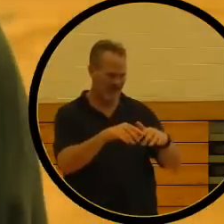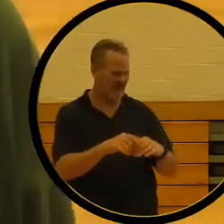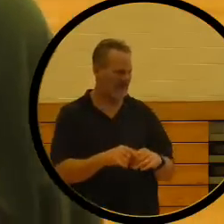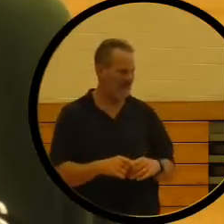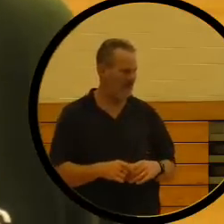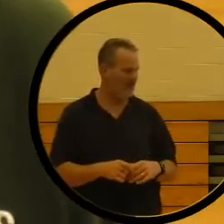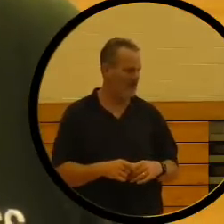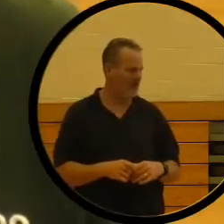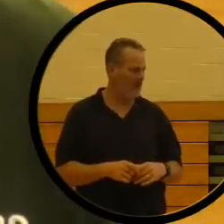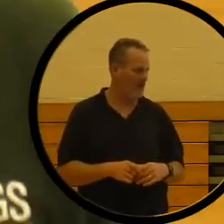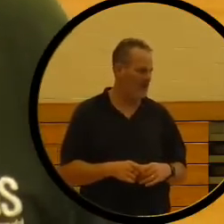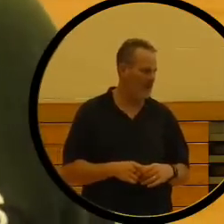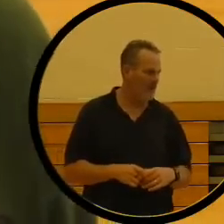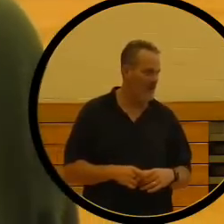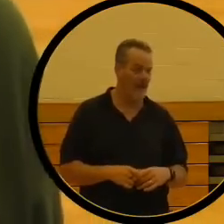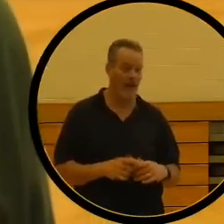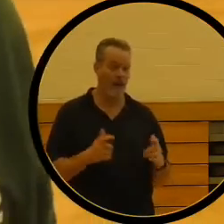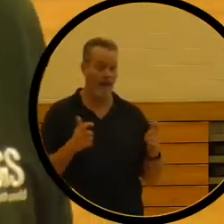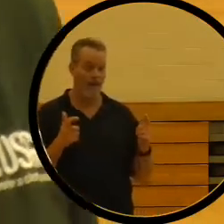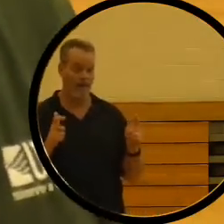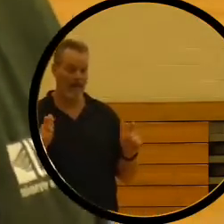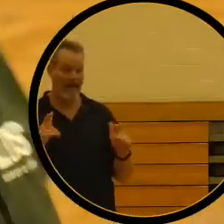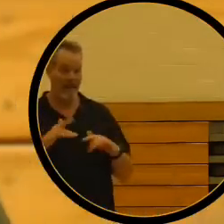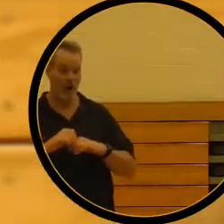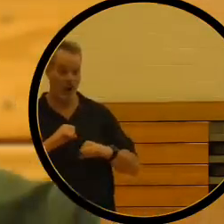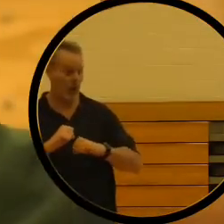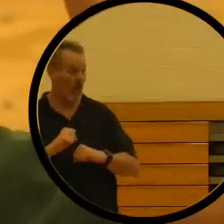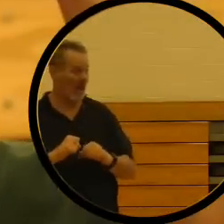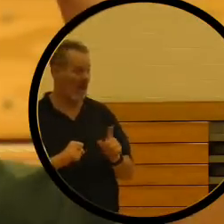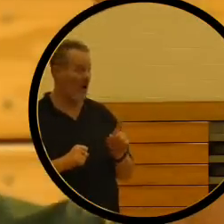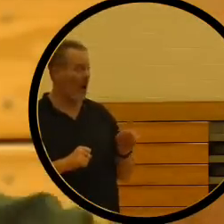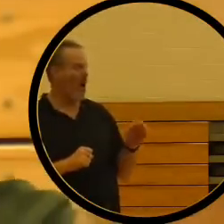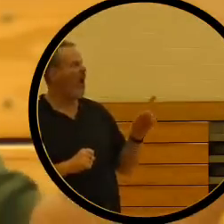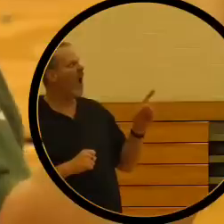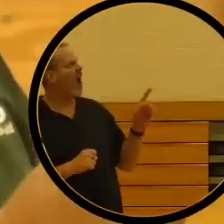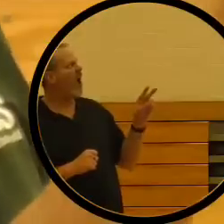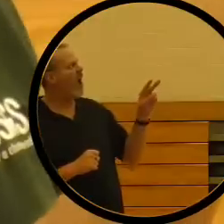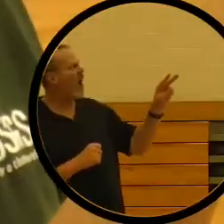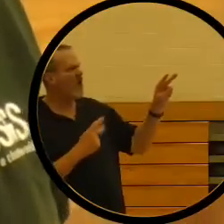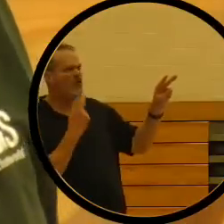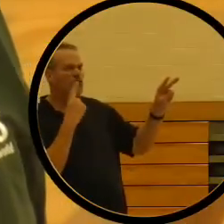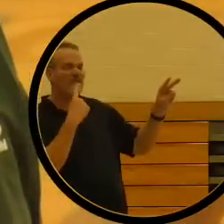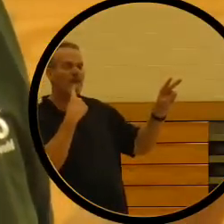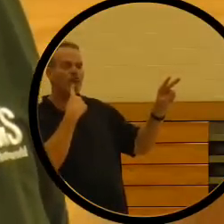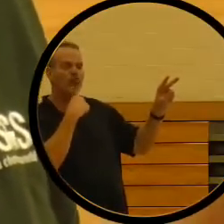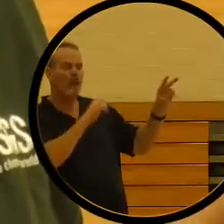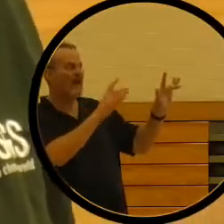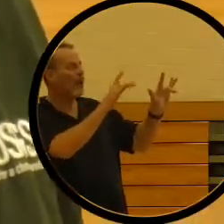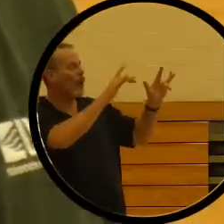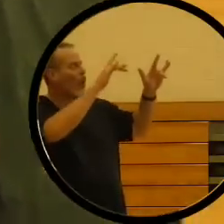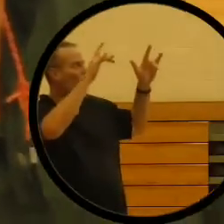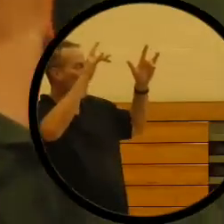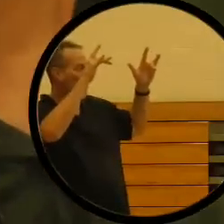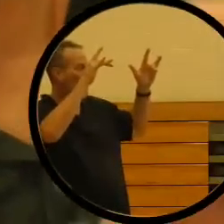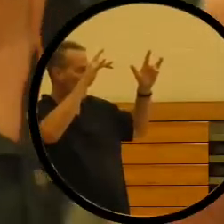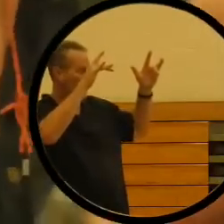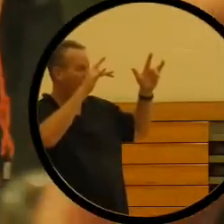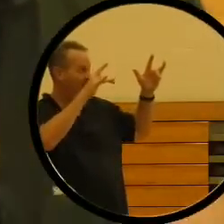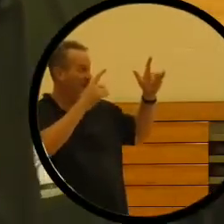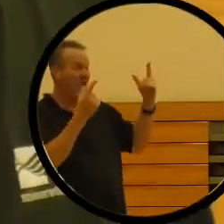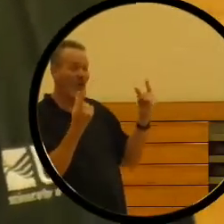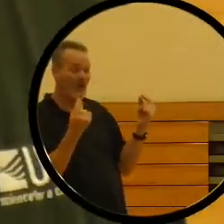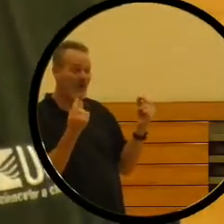Now, if you got a big earthquake and you start running inland and you look like this and you see bright red glow, and